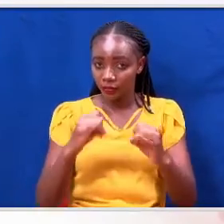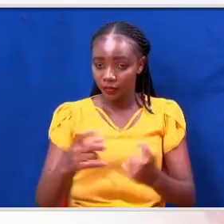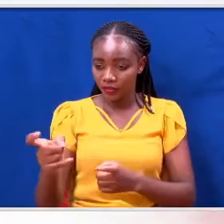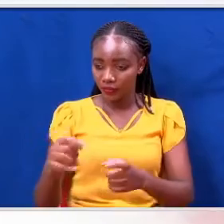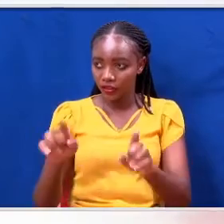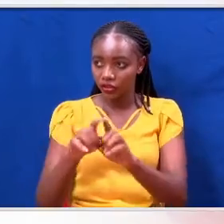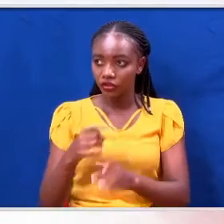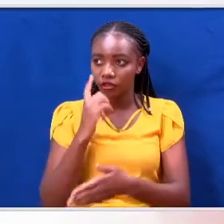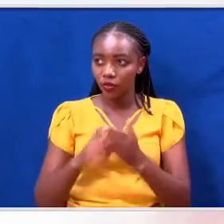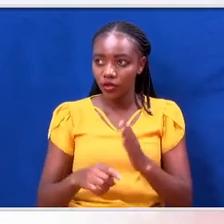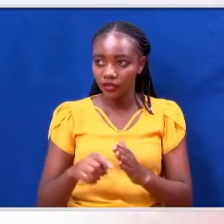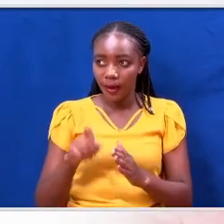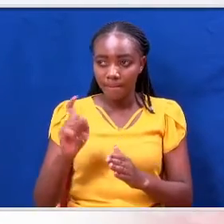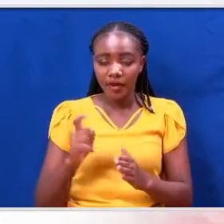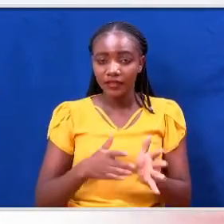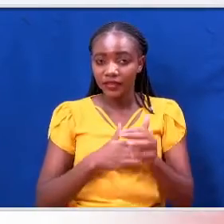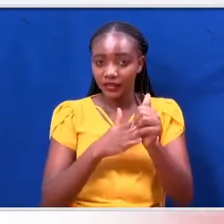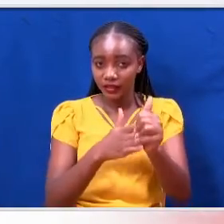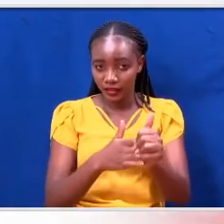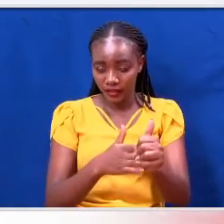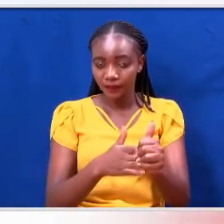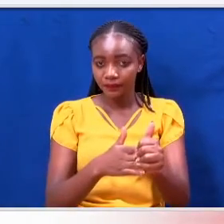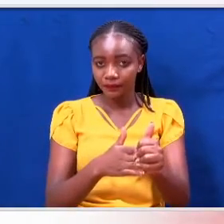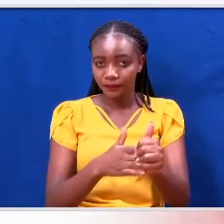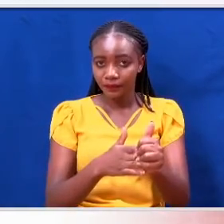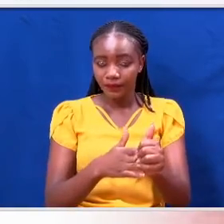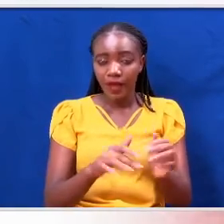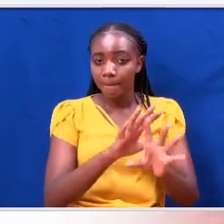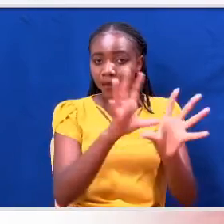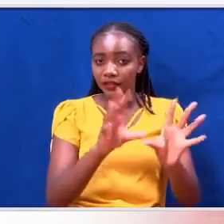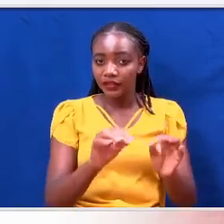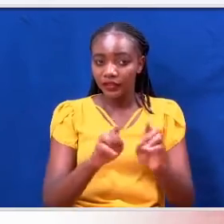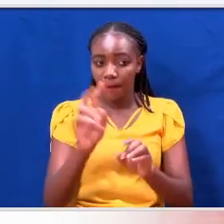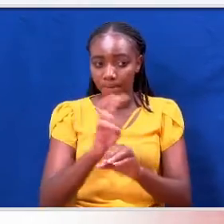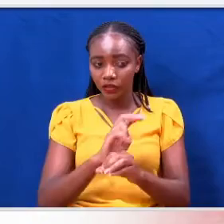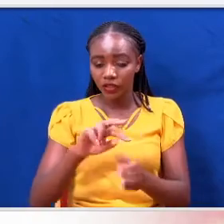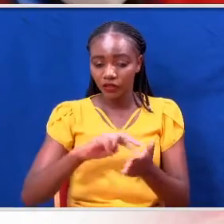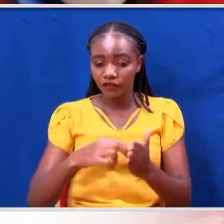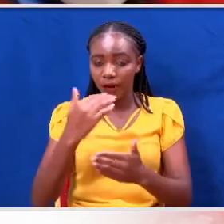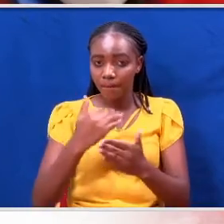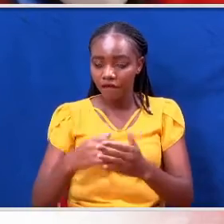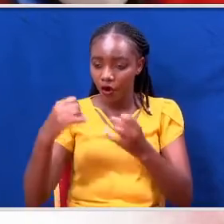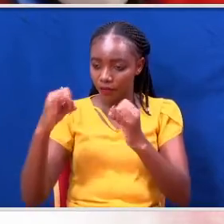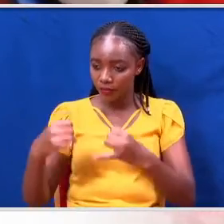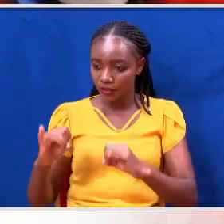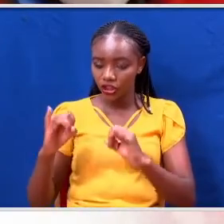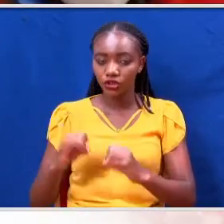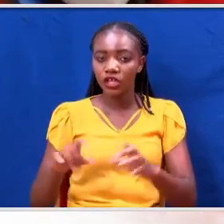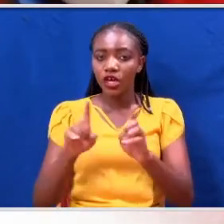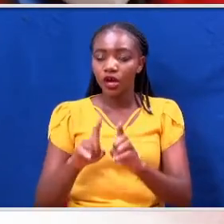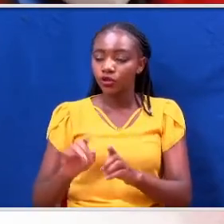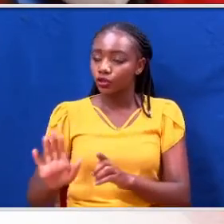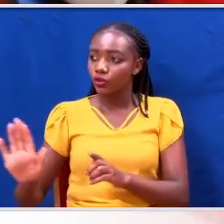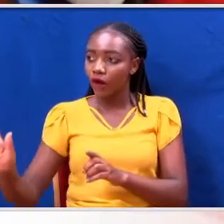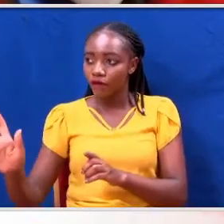says there should be a proper guideline on visibility studies, budgeting, and monitoring of projects before their implementation to avoid